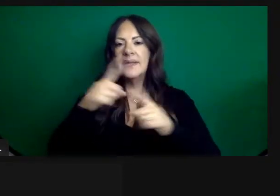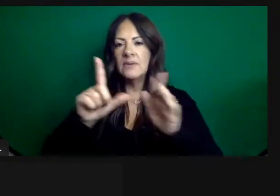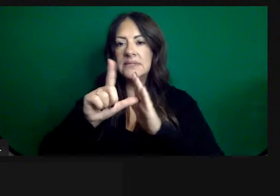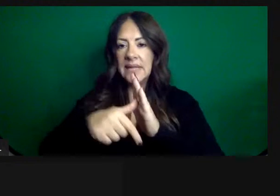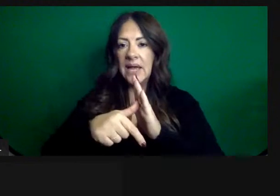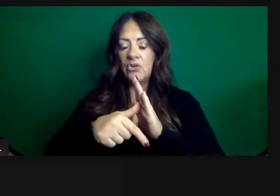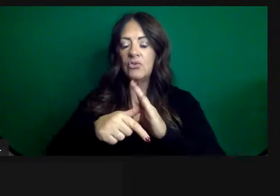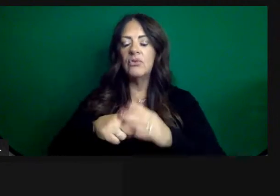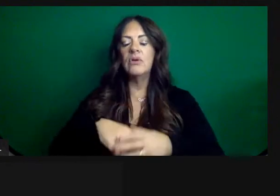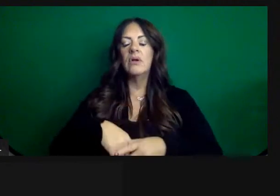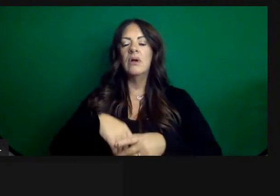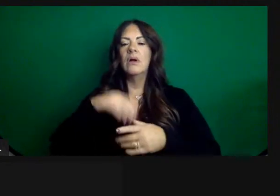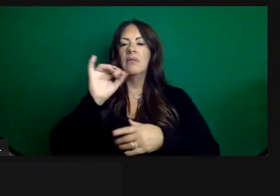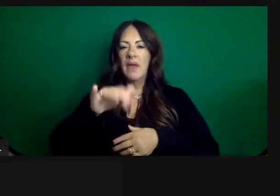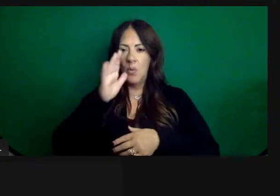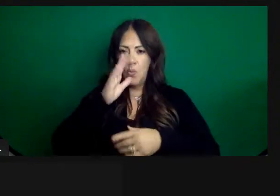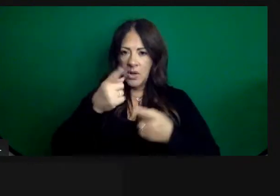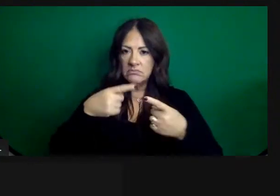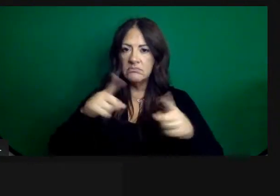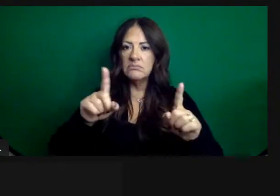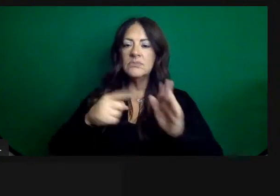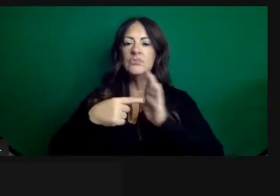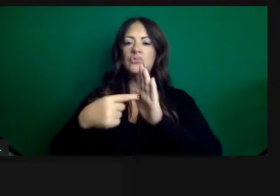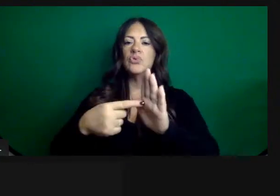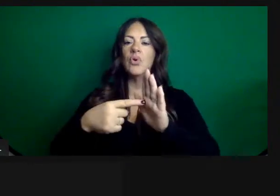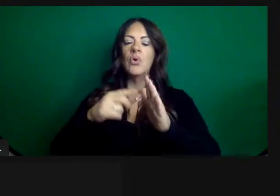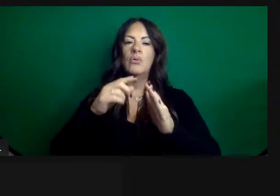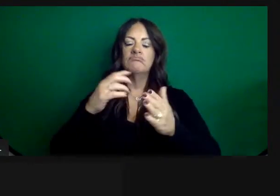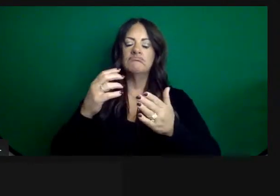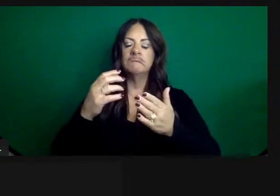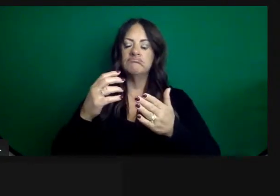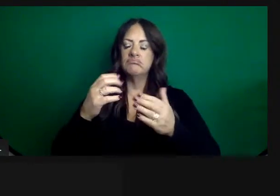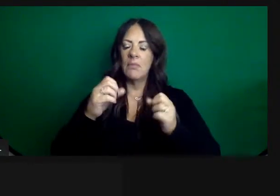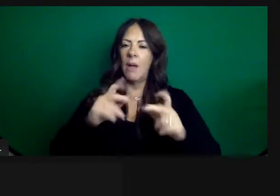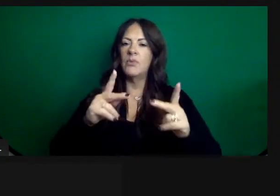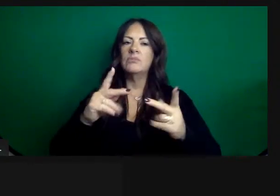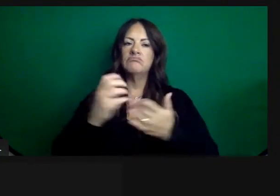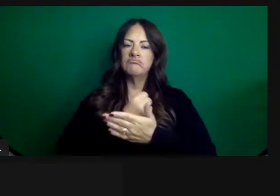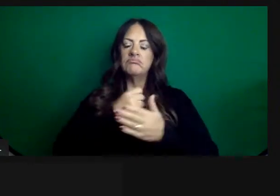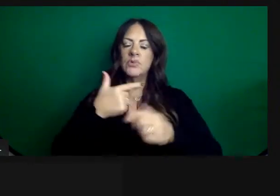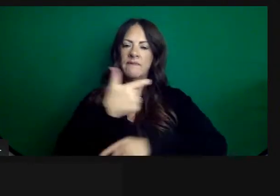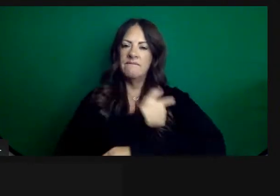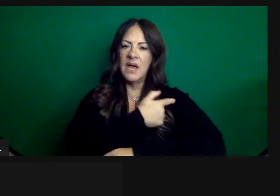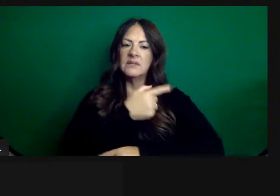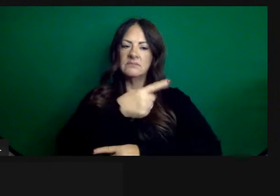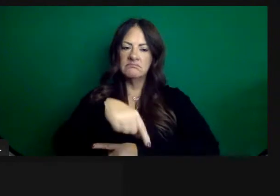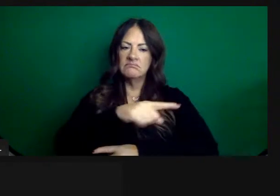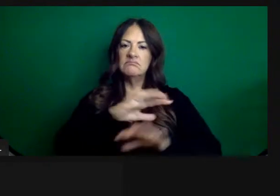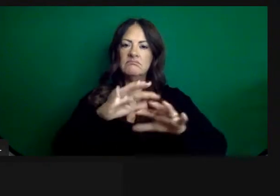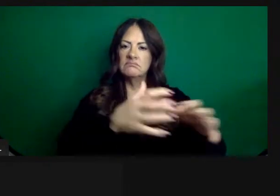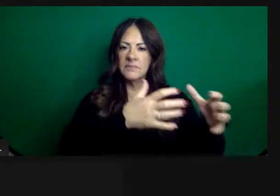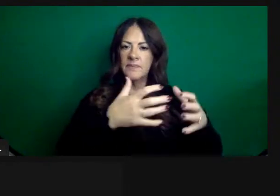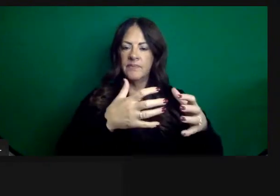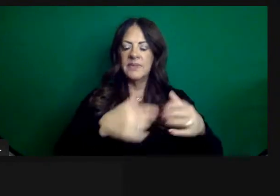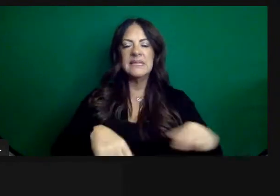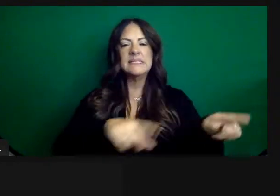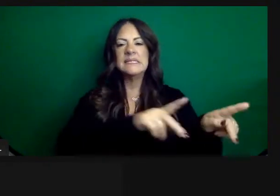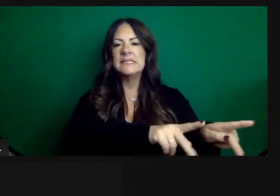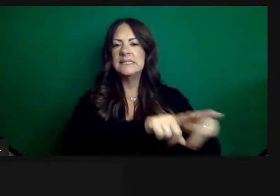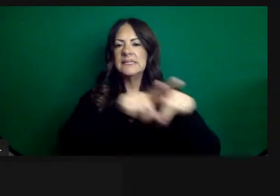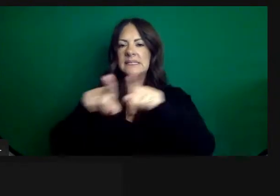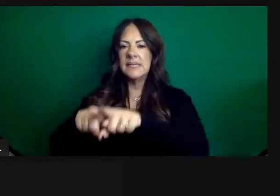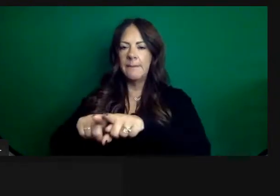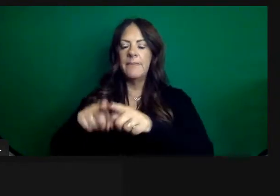that brings together an opportunity to vaccinate those individuals, all in the same vein where we focused on